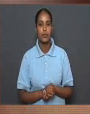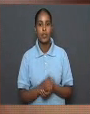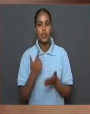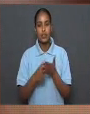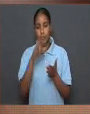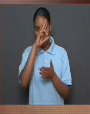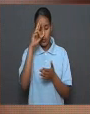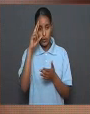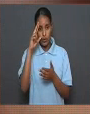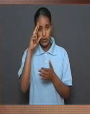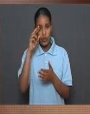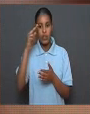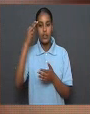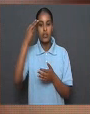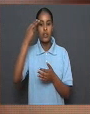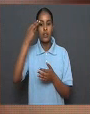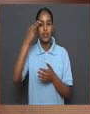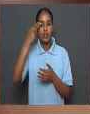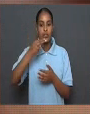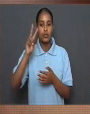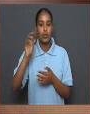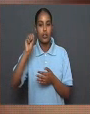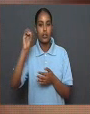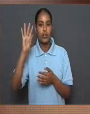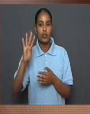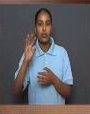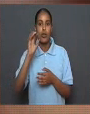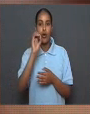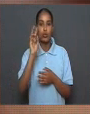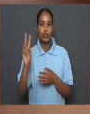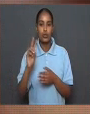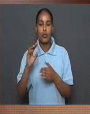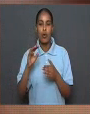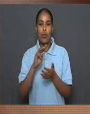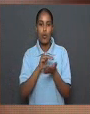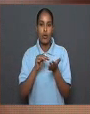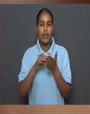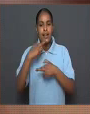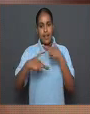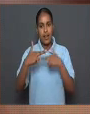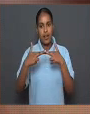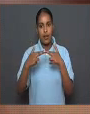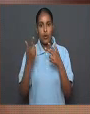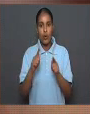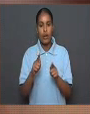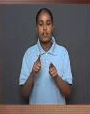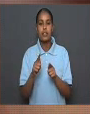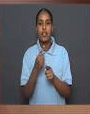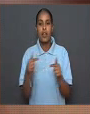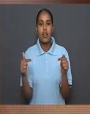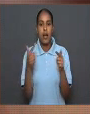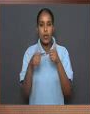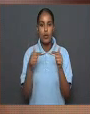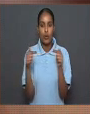This is because the sulfur dioxide and the oxygen molecules react when they come into